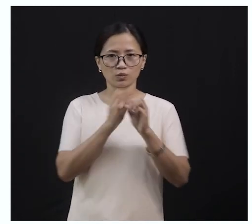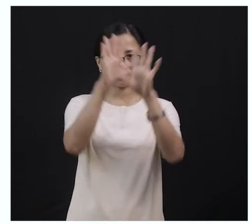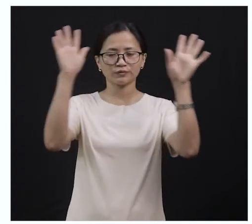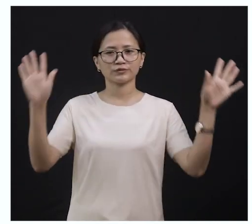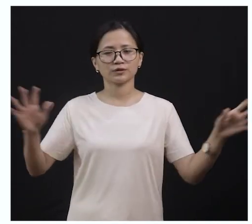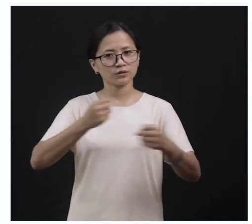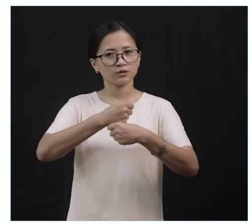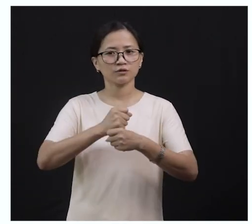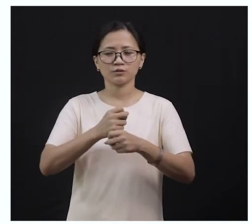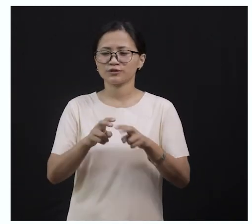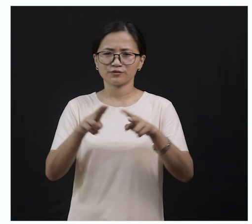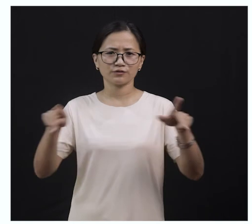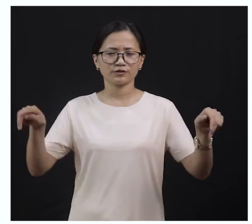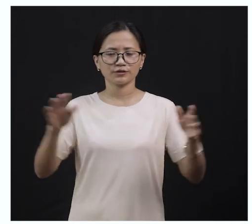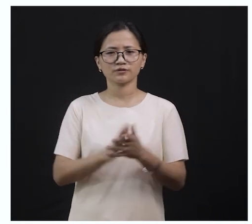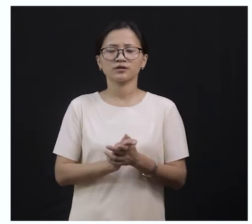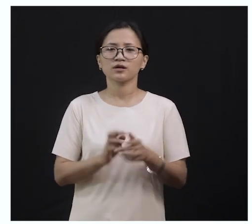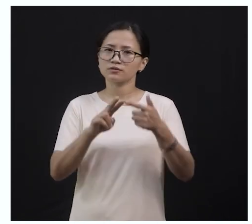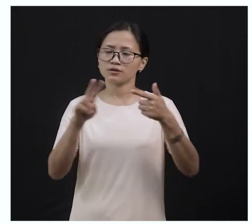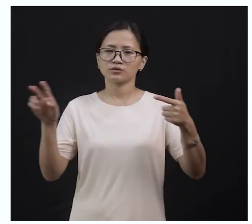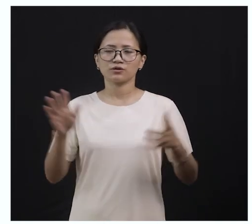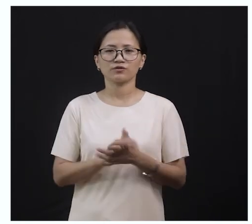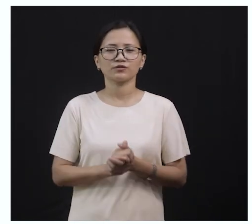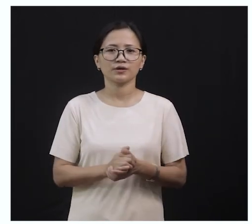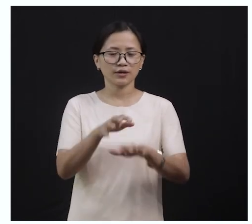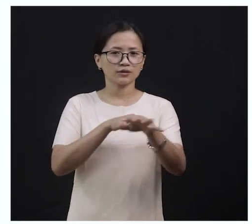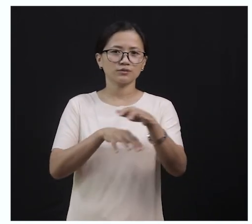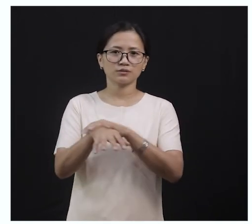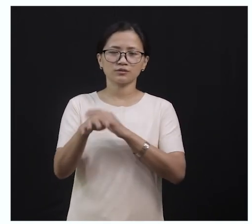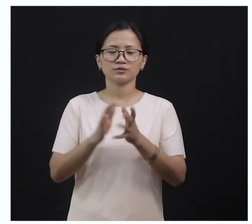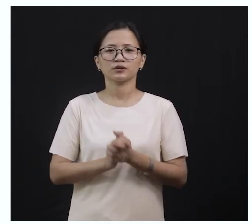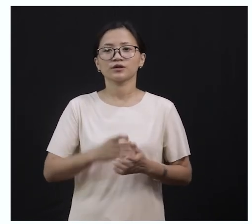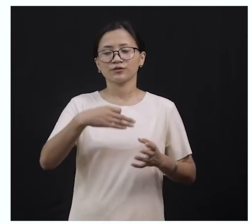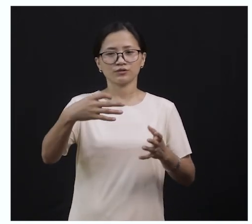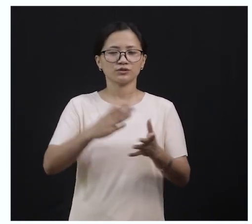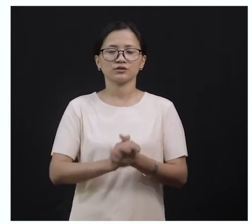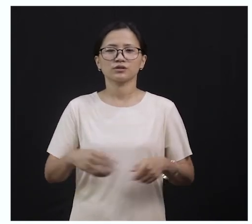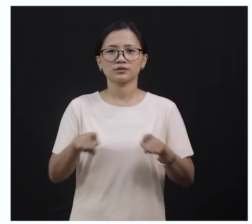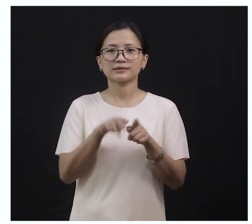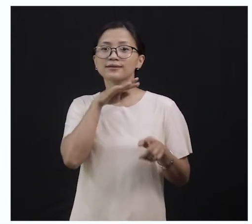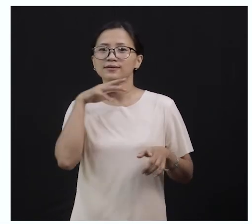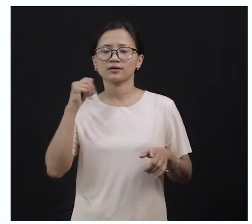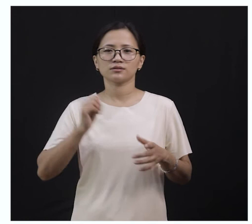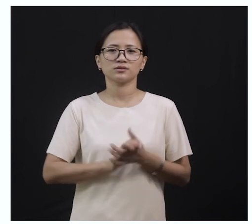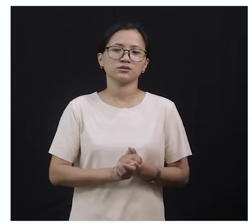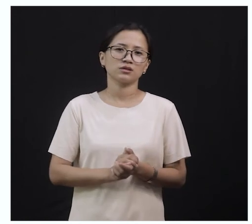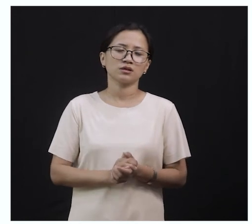various different kinds of animals with different features, with different colors and all, and through